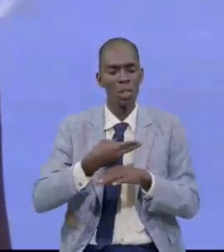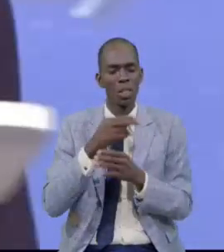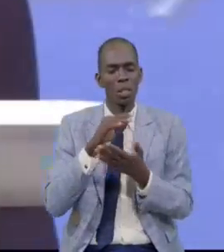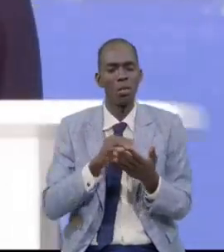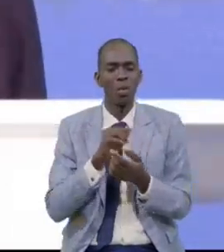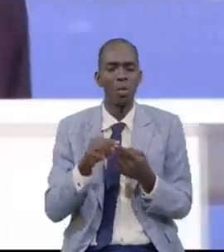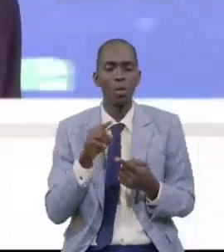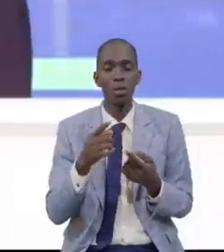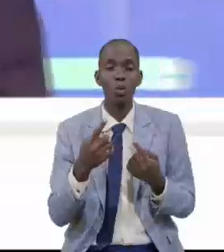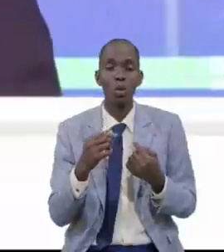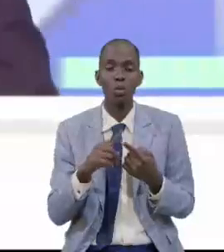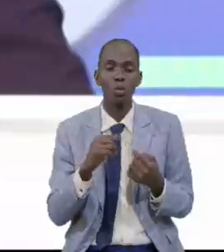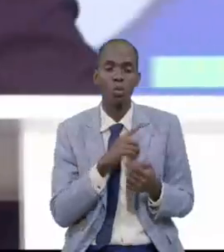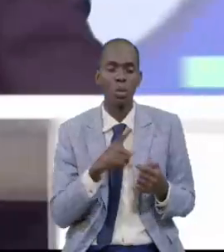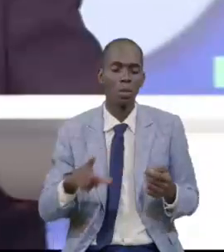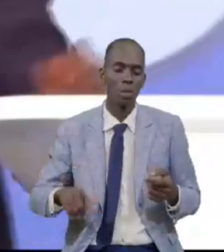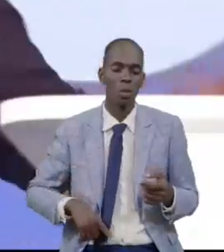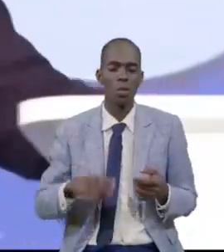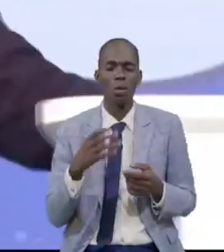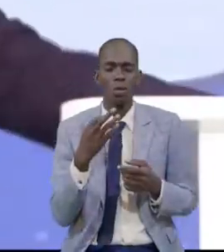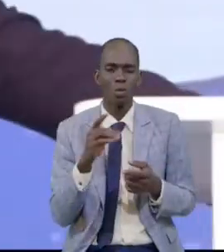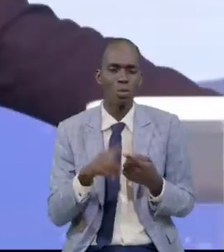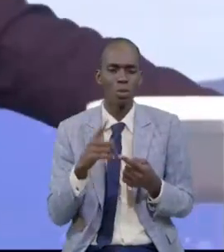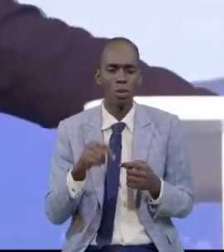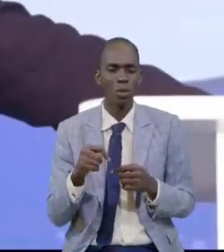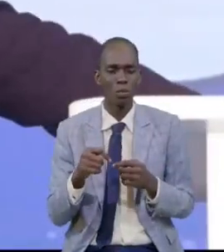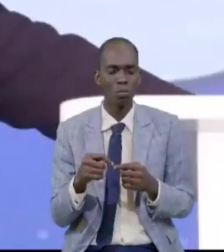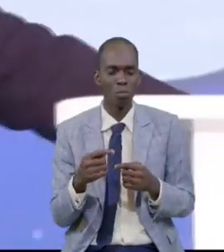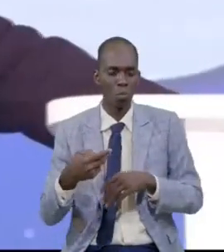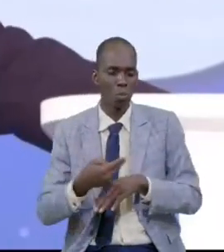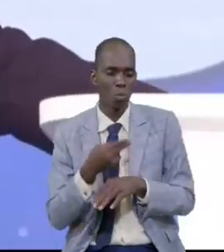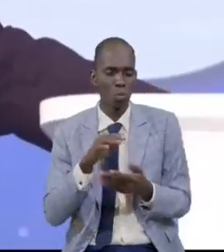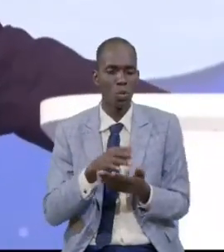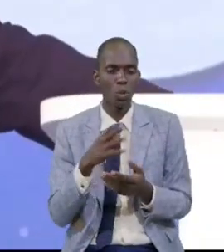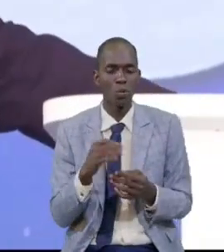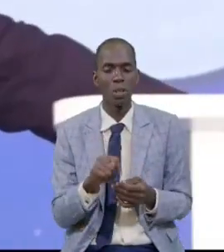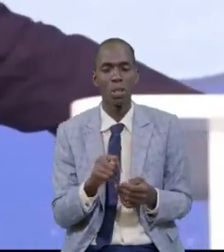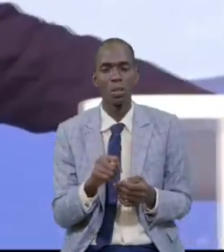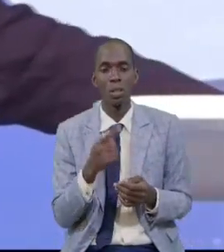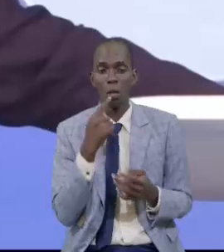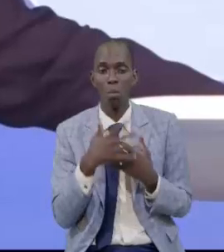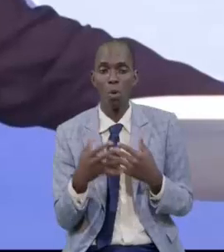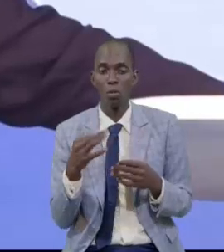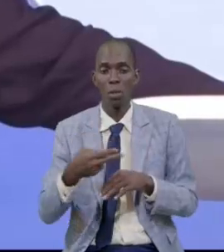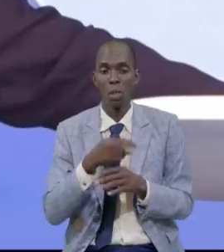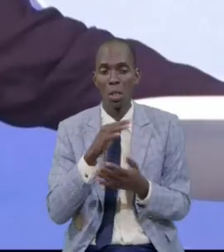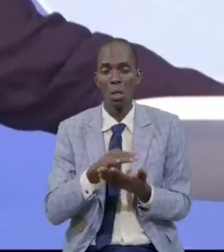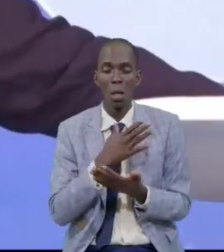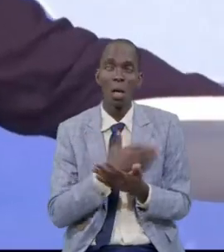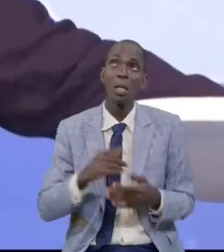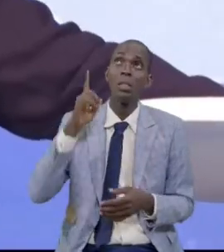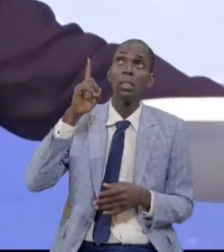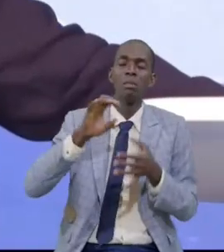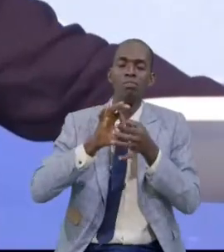the blood of the Lamb, and he looses you from all the chains of sin, all